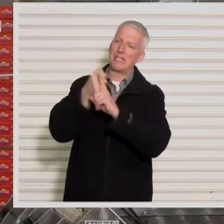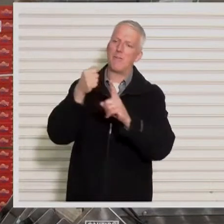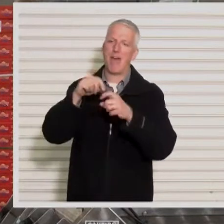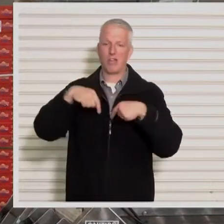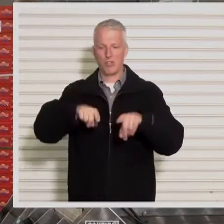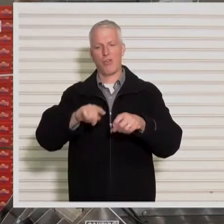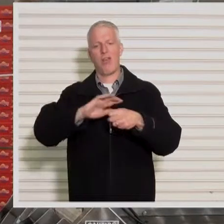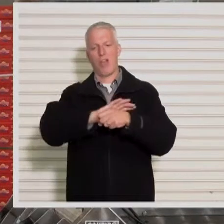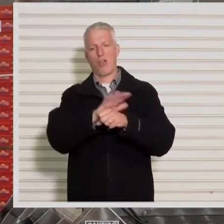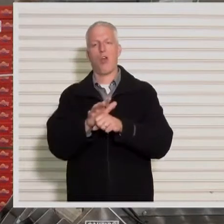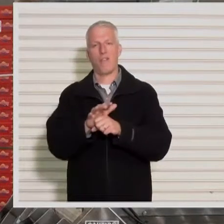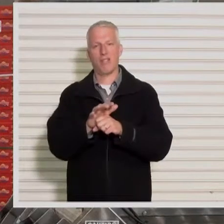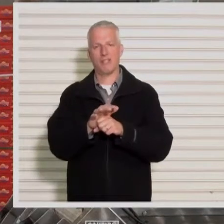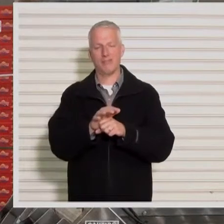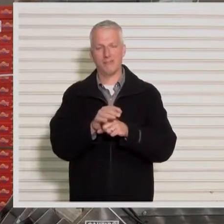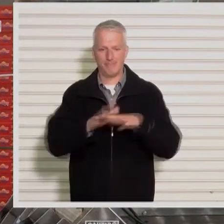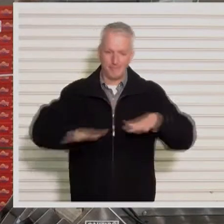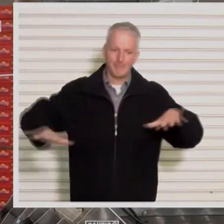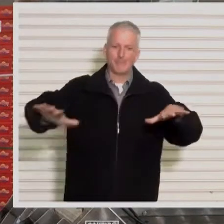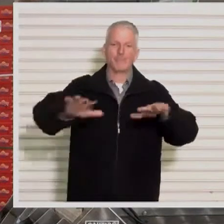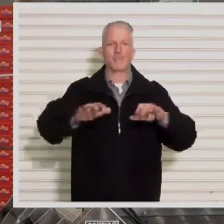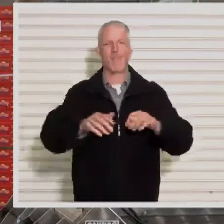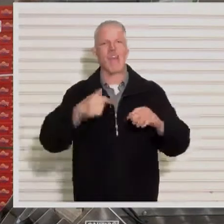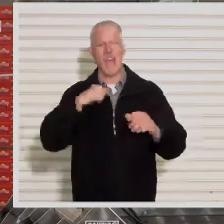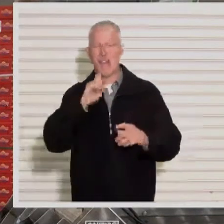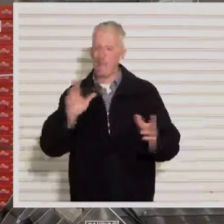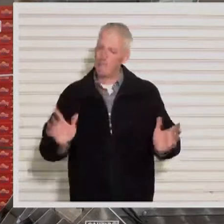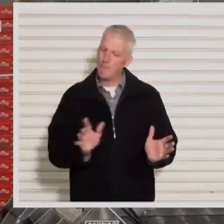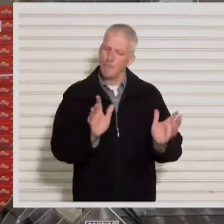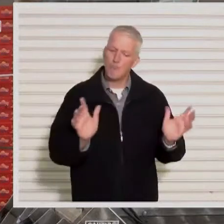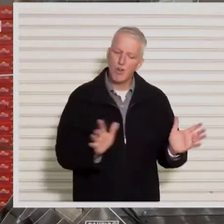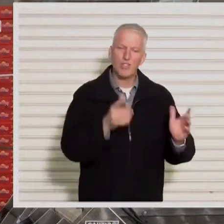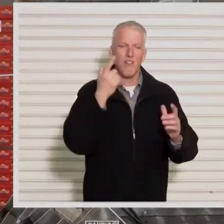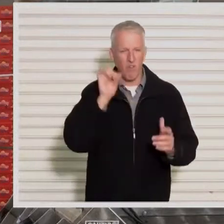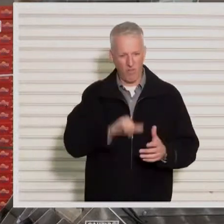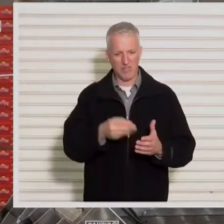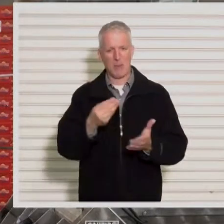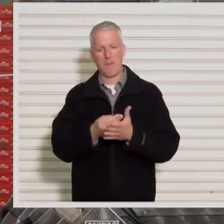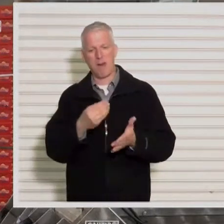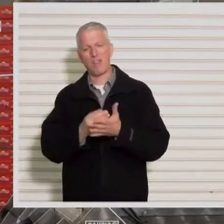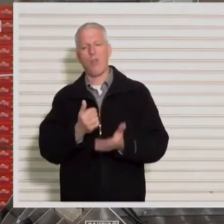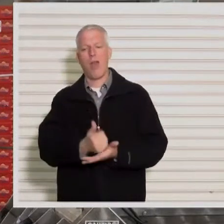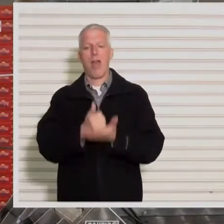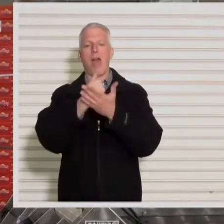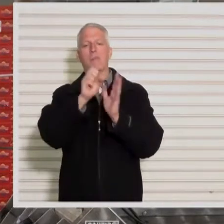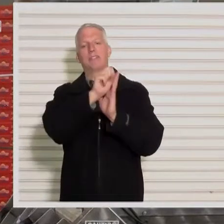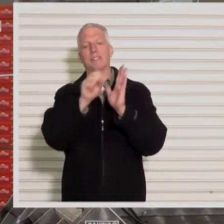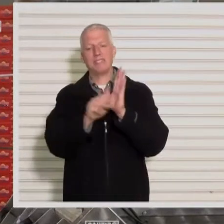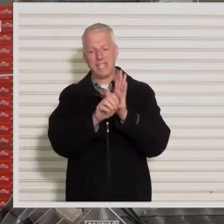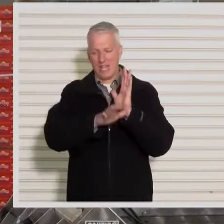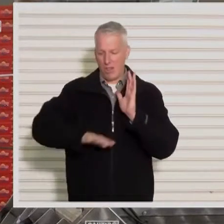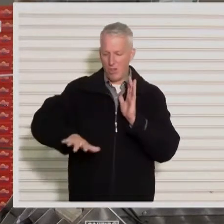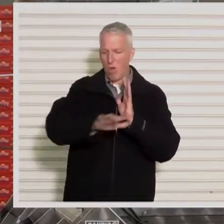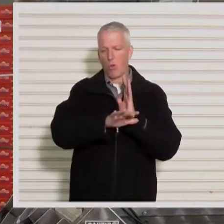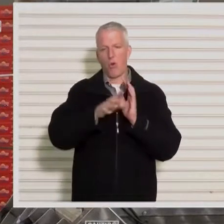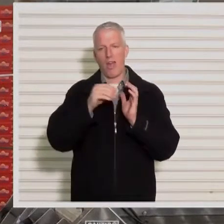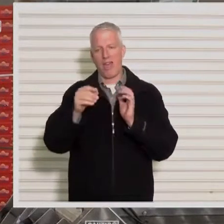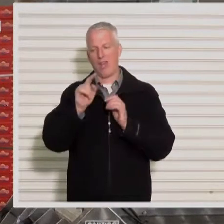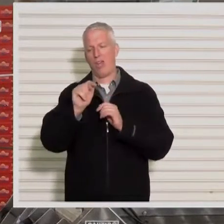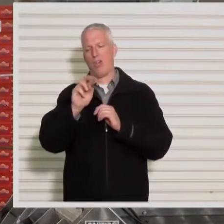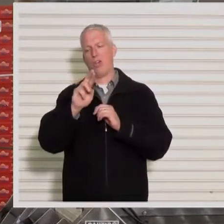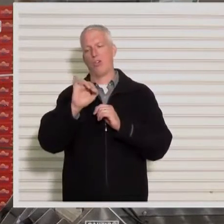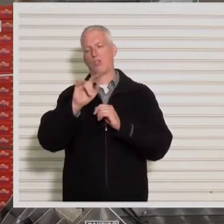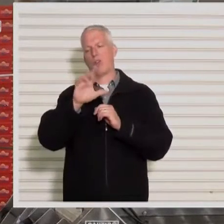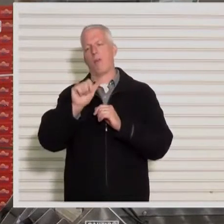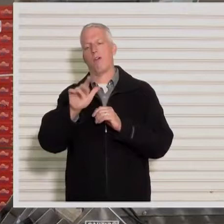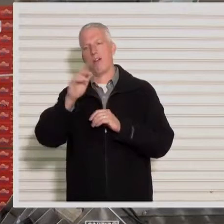this pandemic. And I am pushing for this money to help state, local, tribal governments that